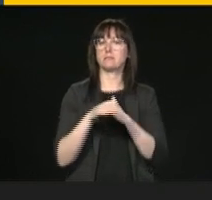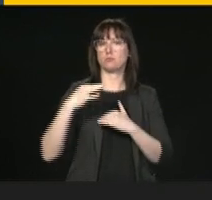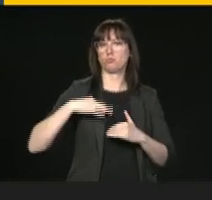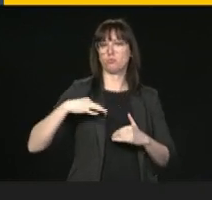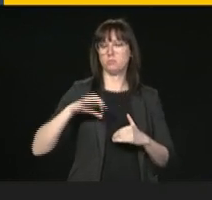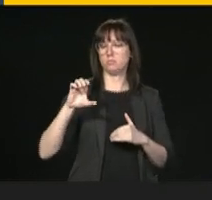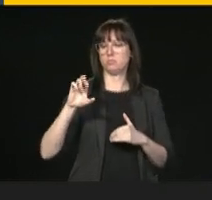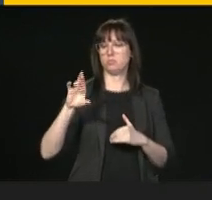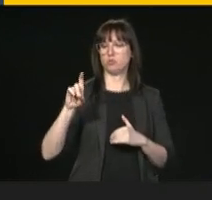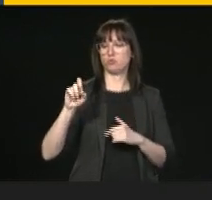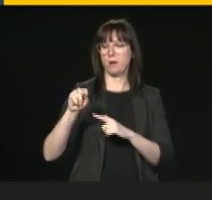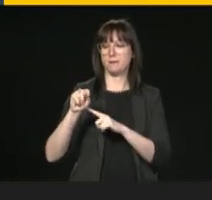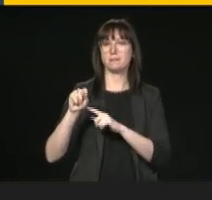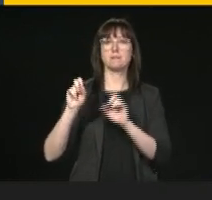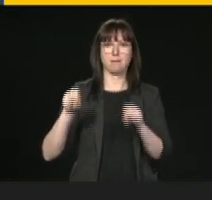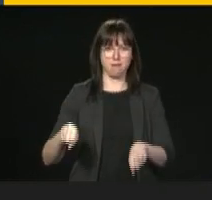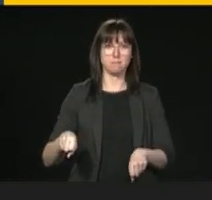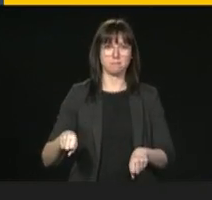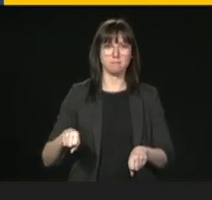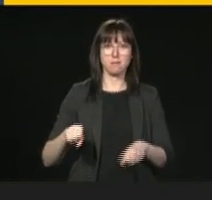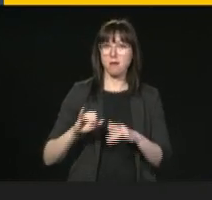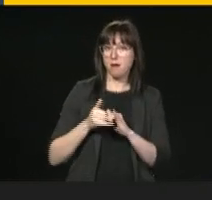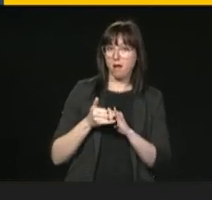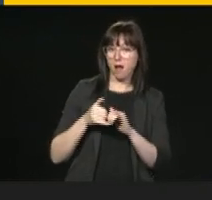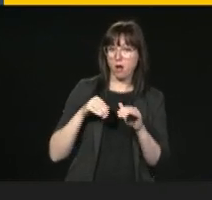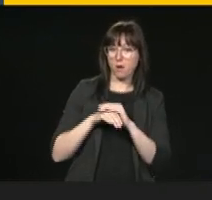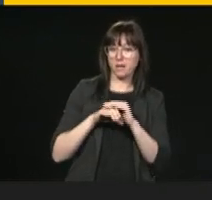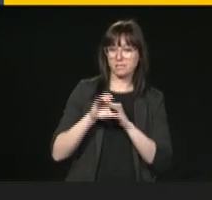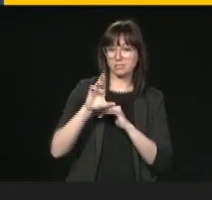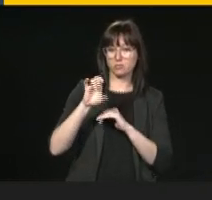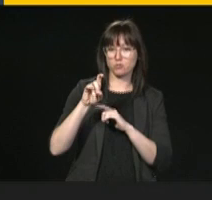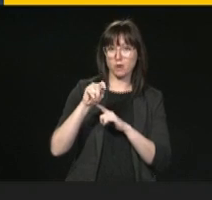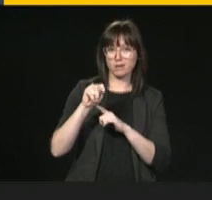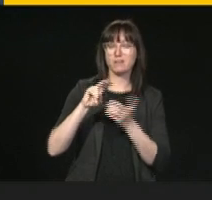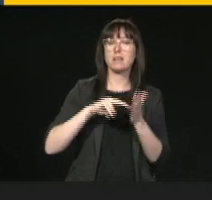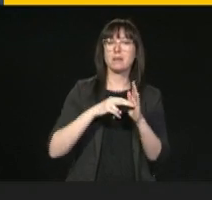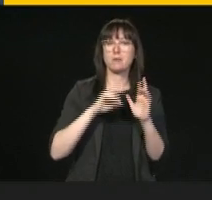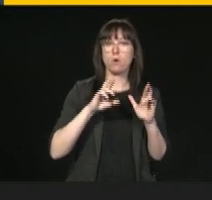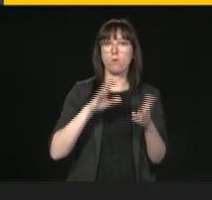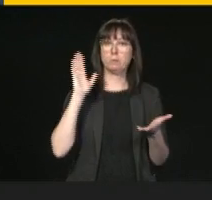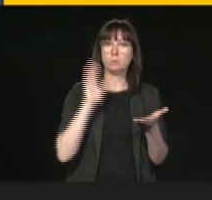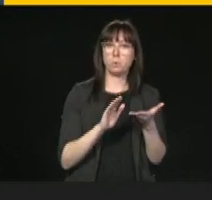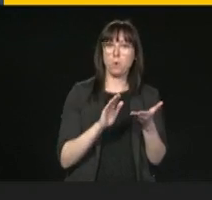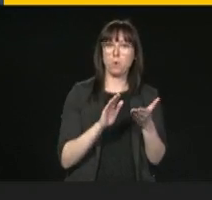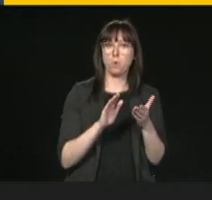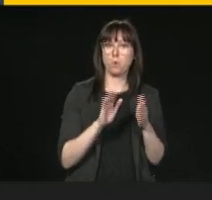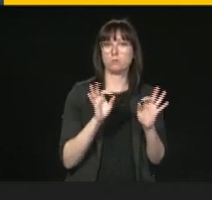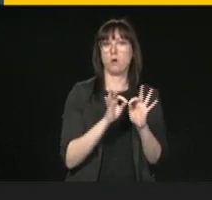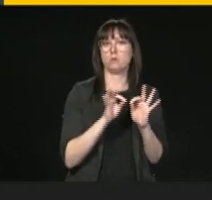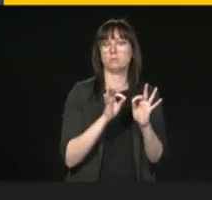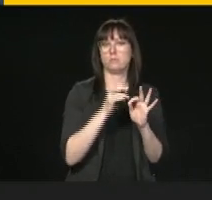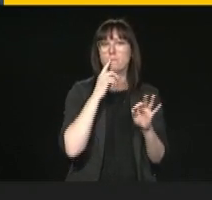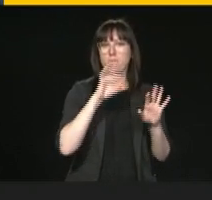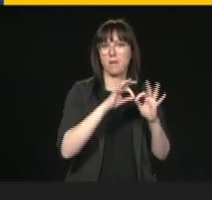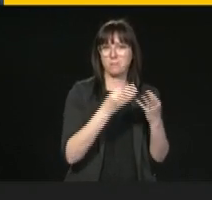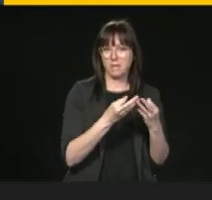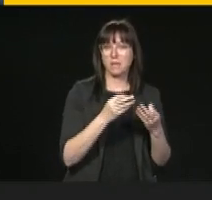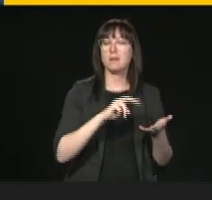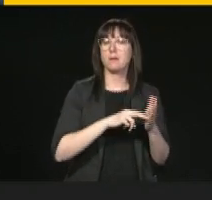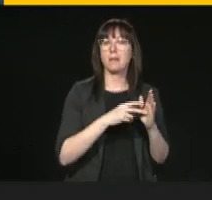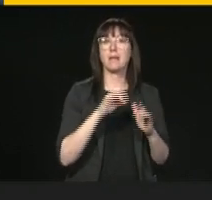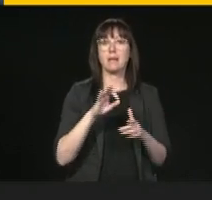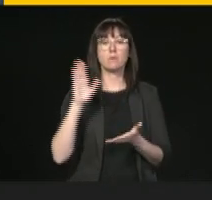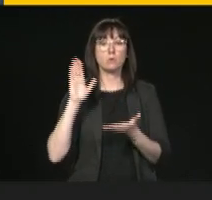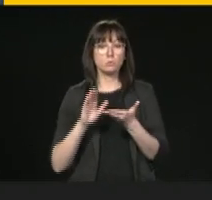to lower their overall costs in their family, because if they have access to low-cost credit. The example I would give you